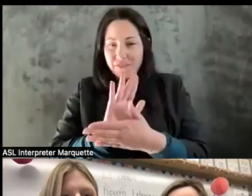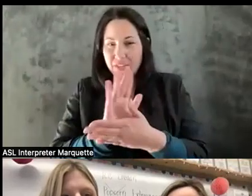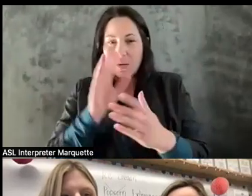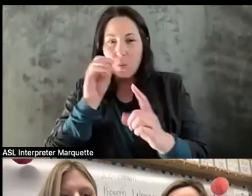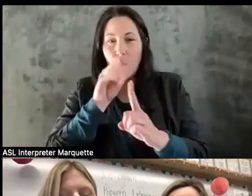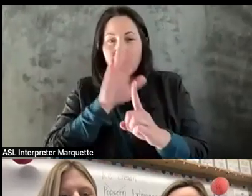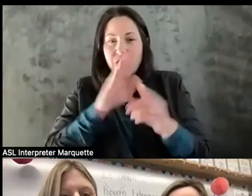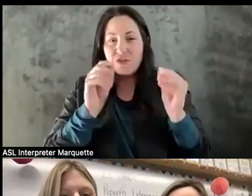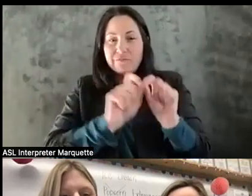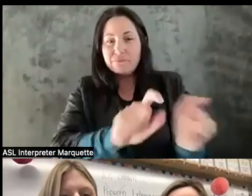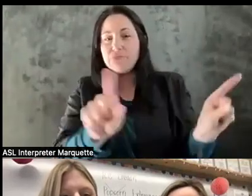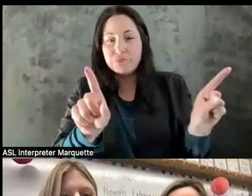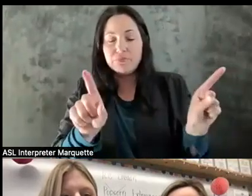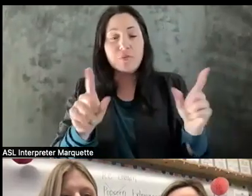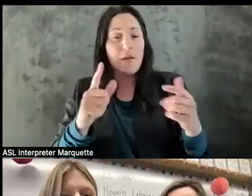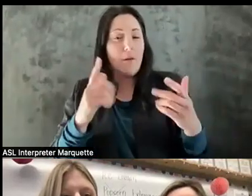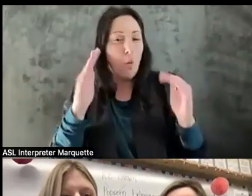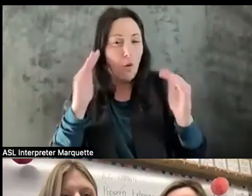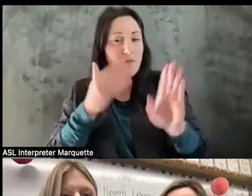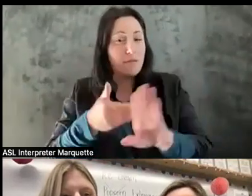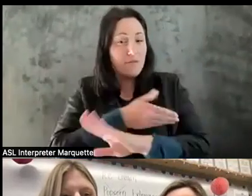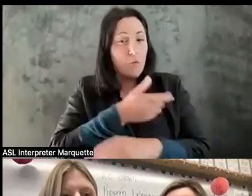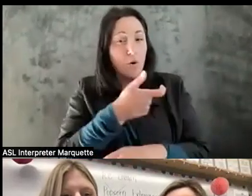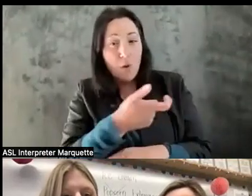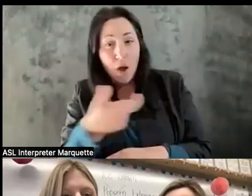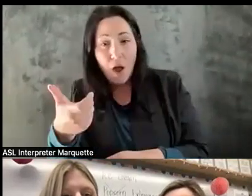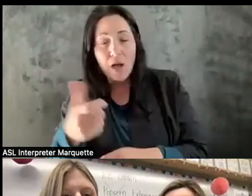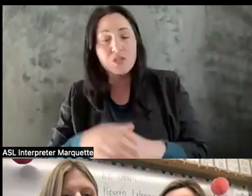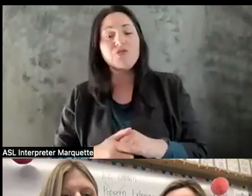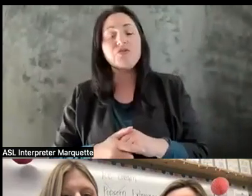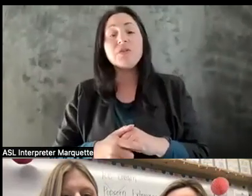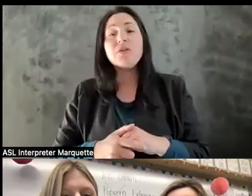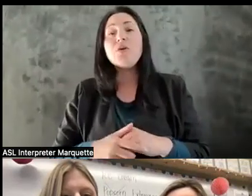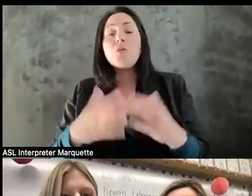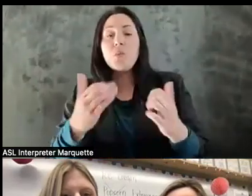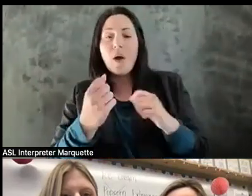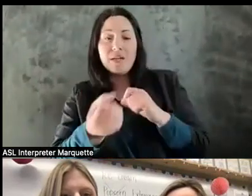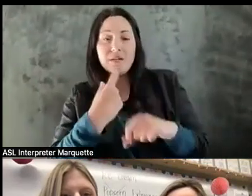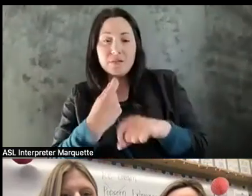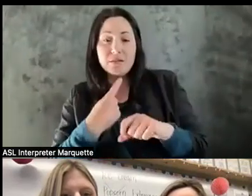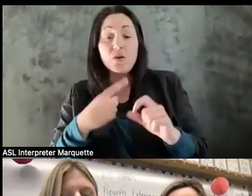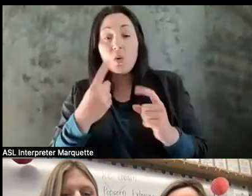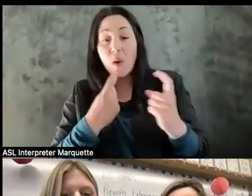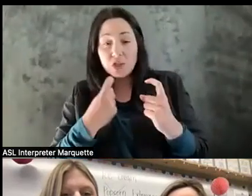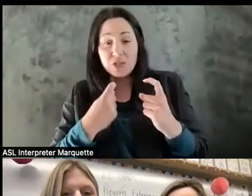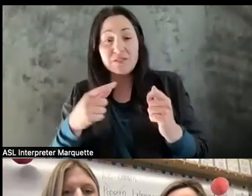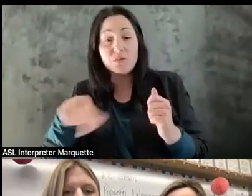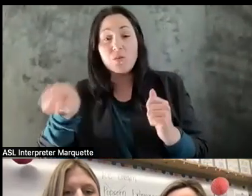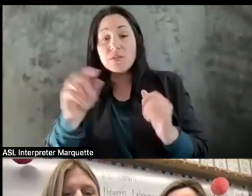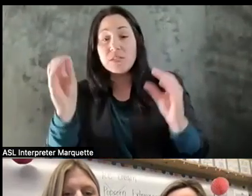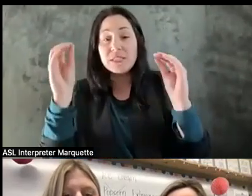you, and hopefully you had an opportunity to watch that. We asked for some questions ahead of time, and so our teachers are going